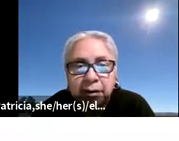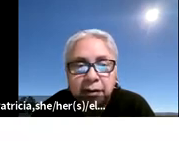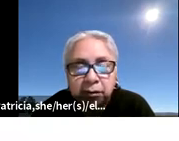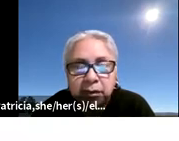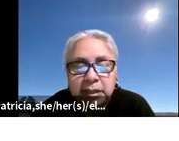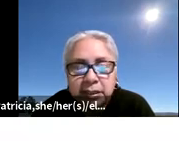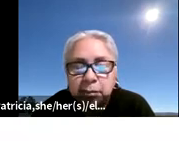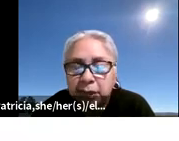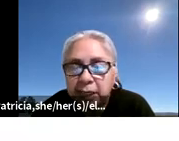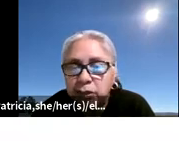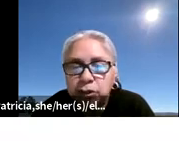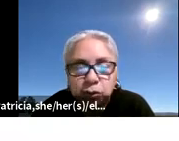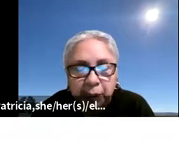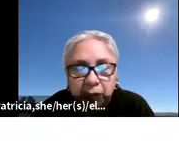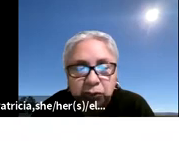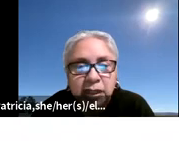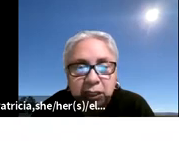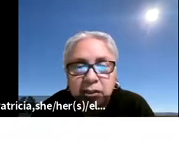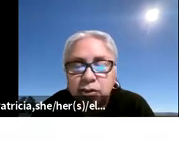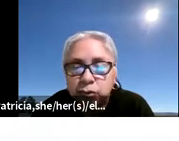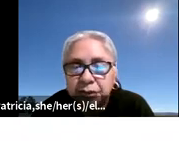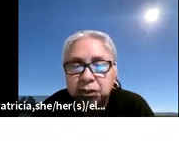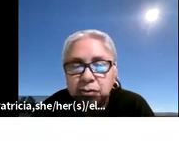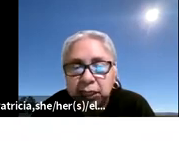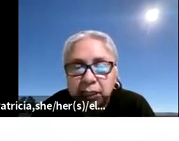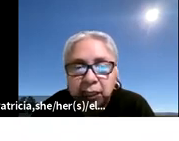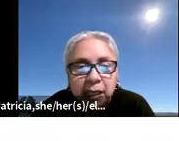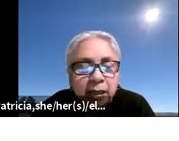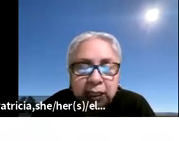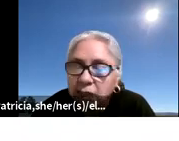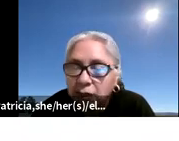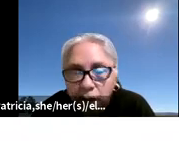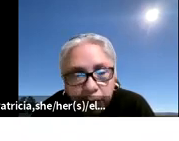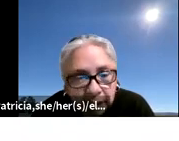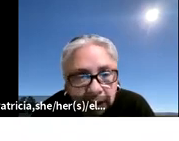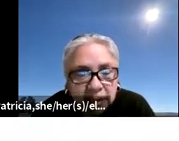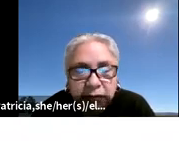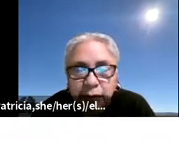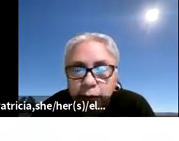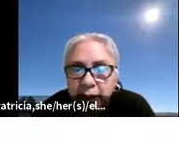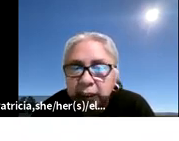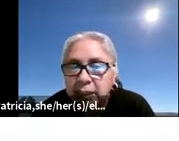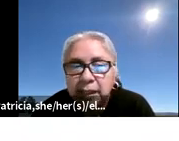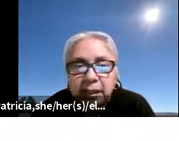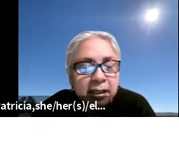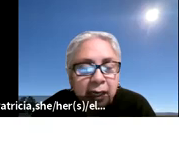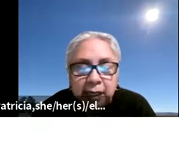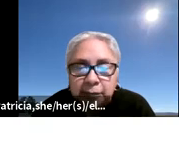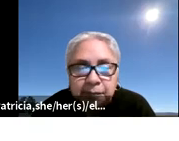are supplying your tool belt. You're getting the tools you need. It's ongoing. It's fluid.